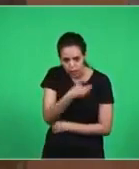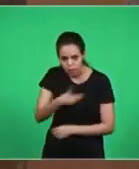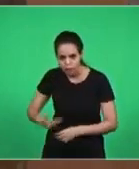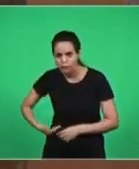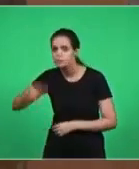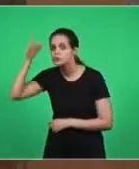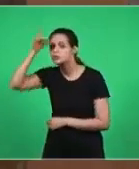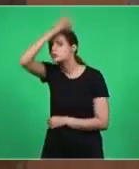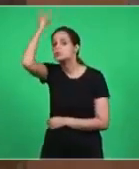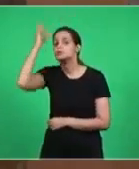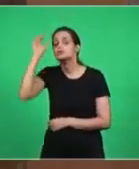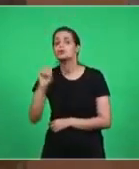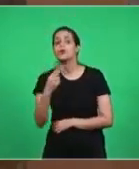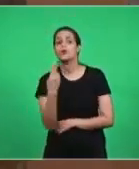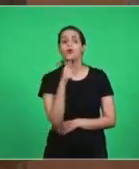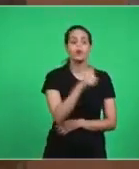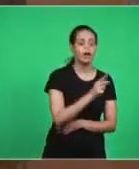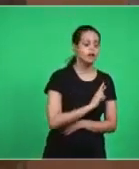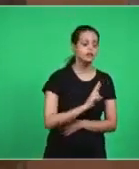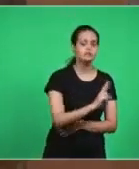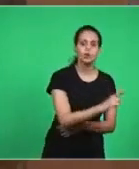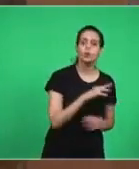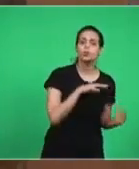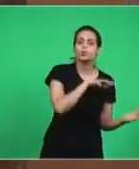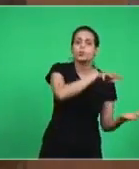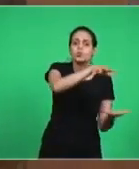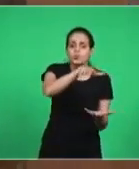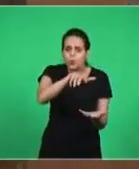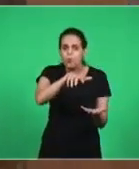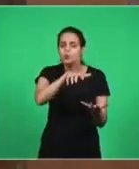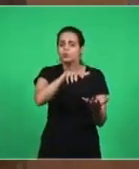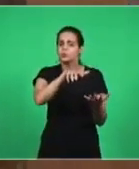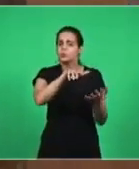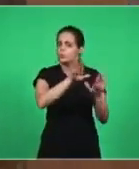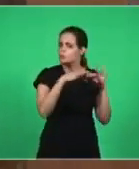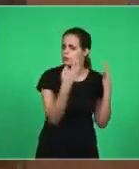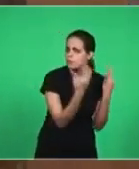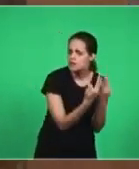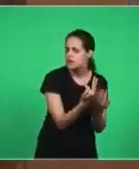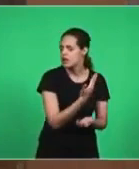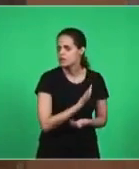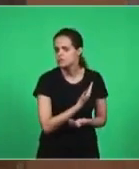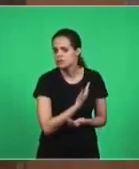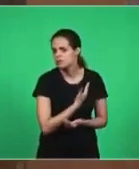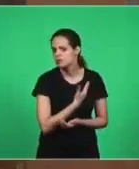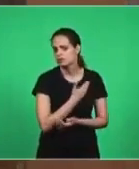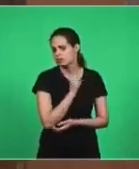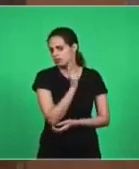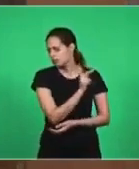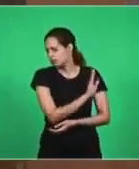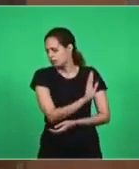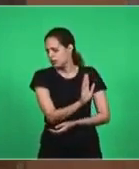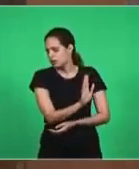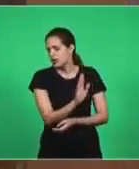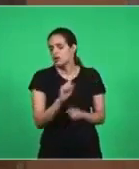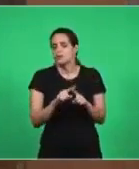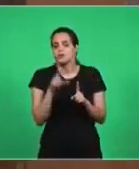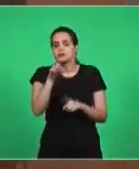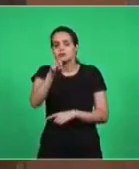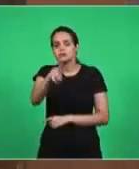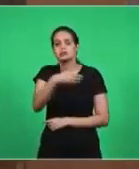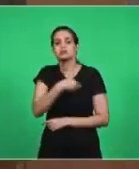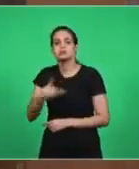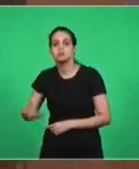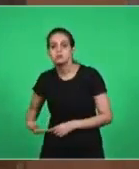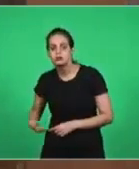If you want the government from the world, or a government from a religion, from the neighbor, the relative, no, that's all right. But if you want to govern from the